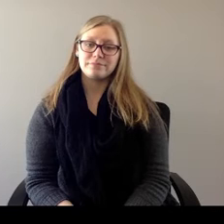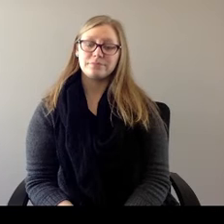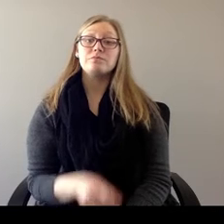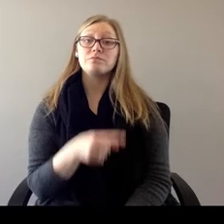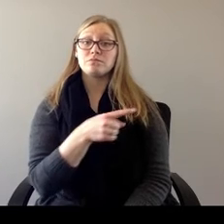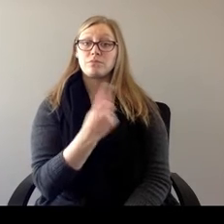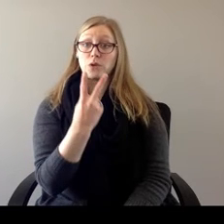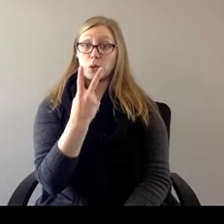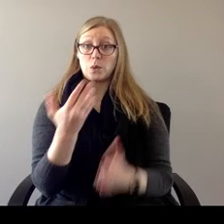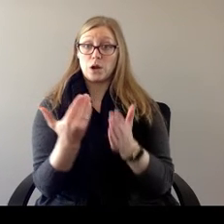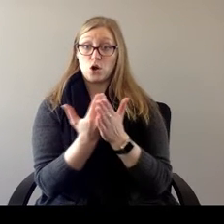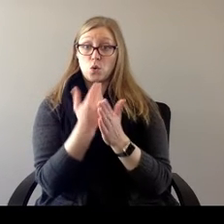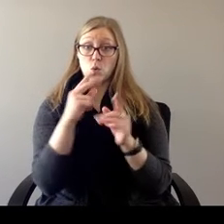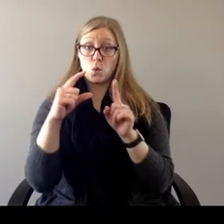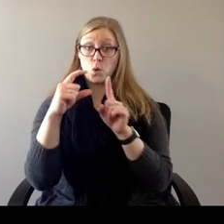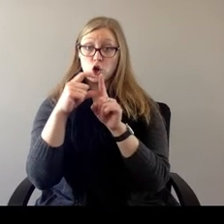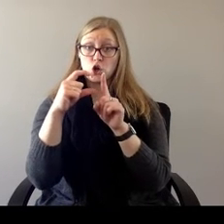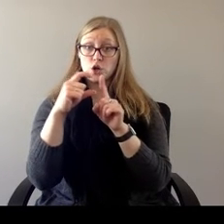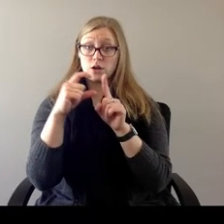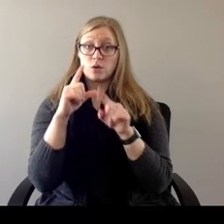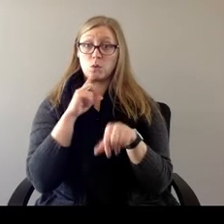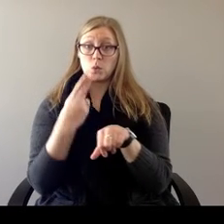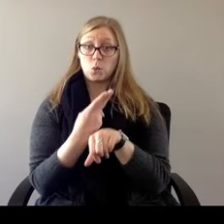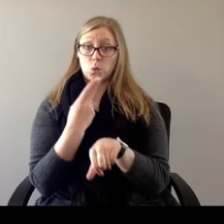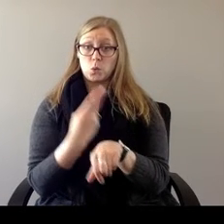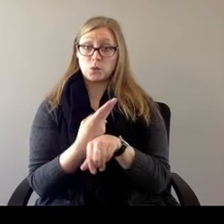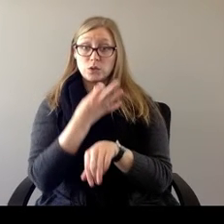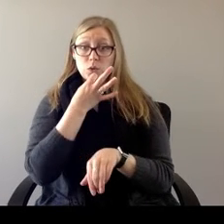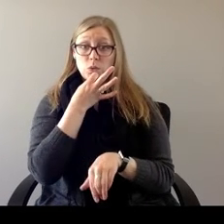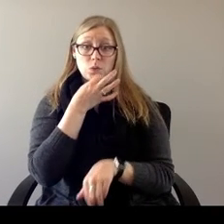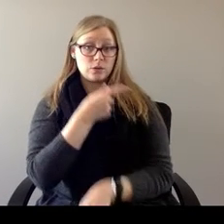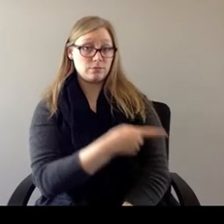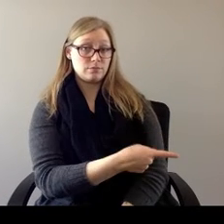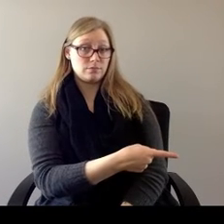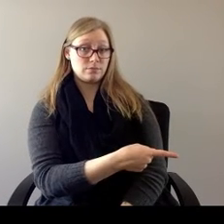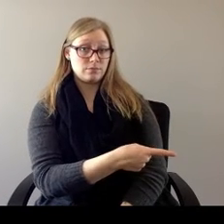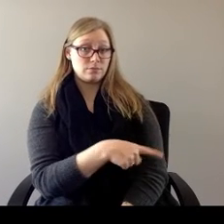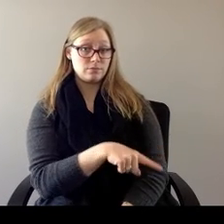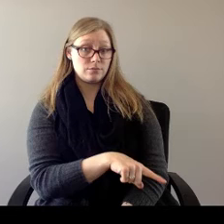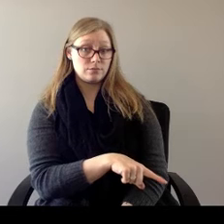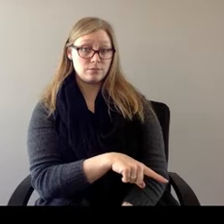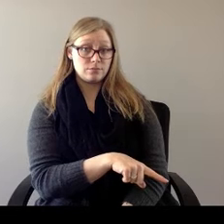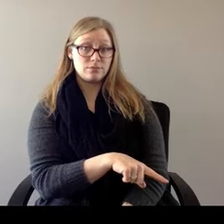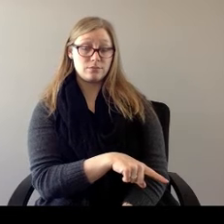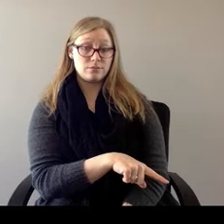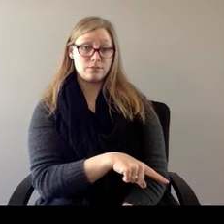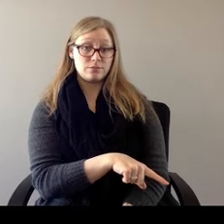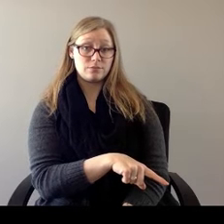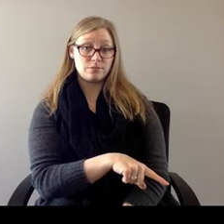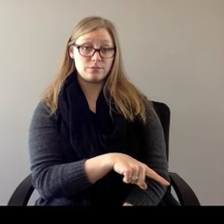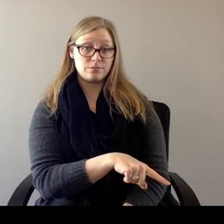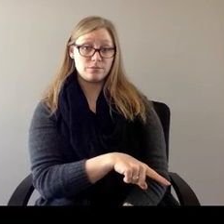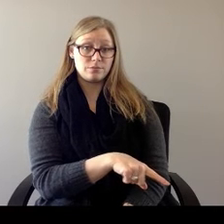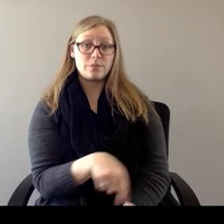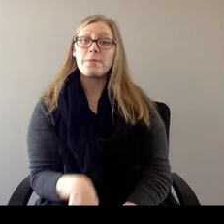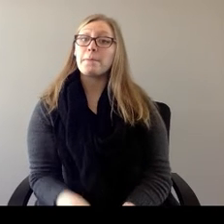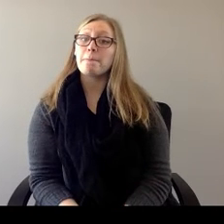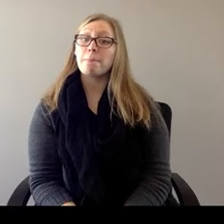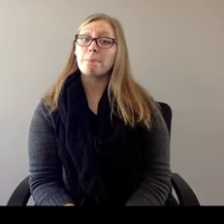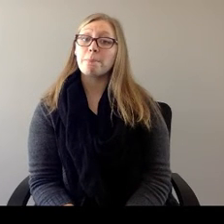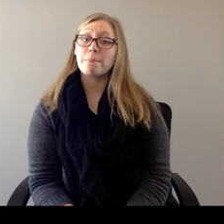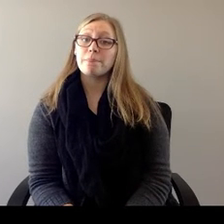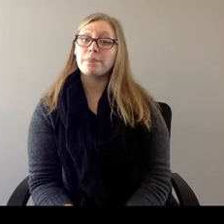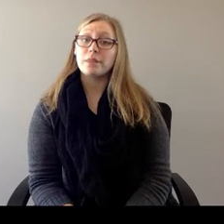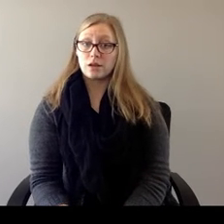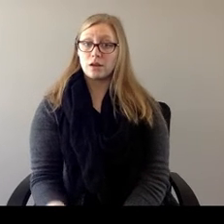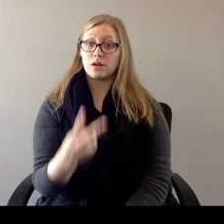So two new vocabulary terms we're going to use in a minute are triangle rigidity and included angle. We